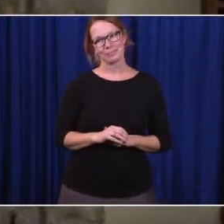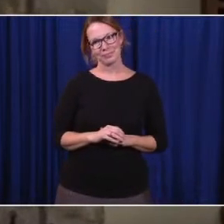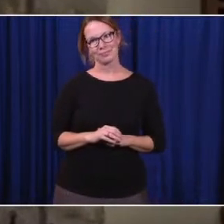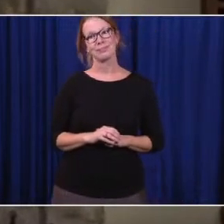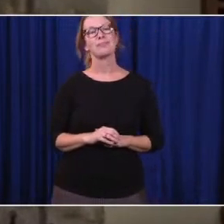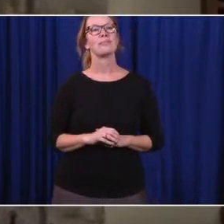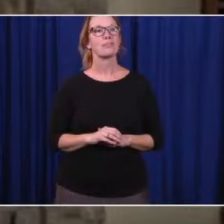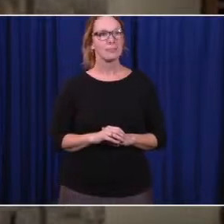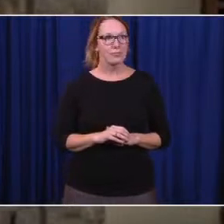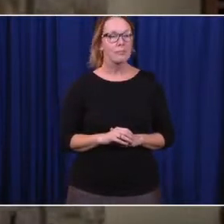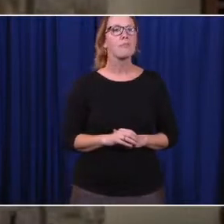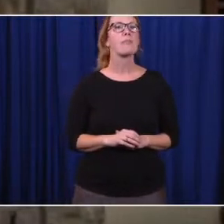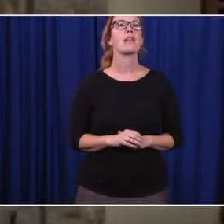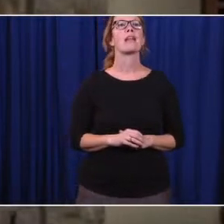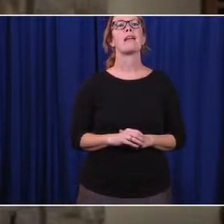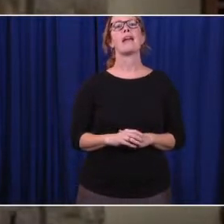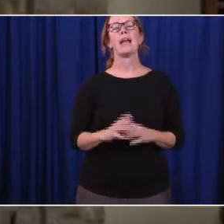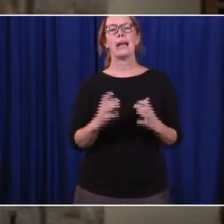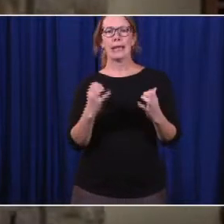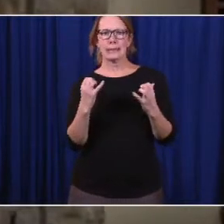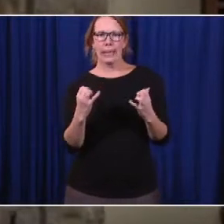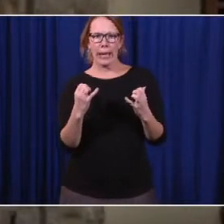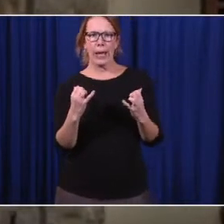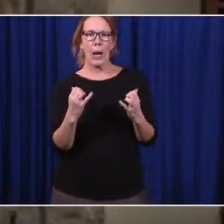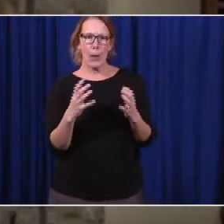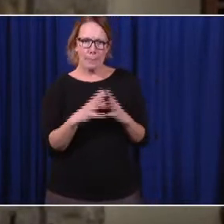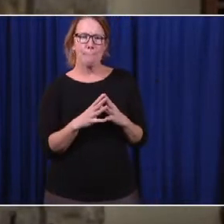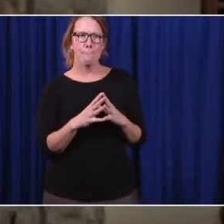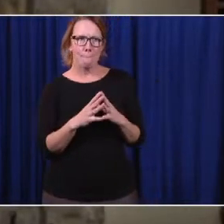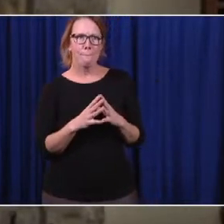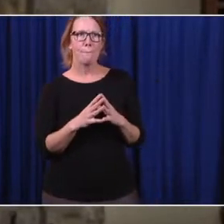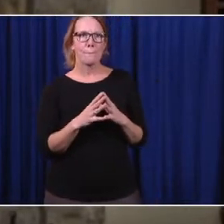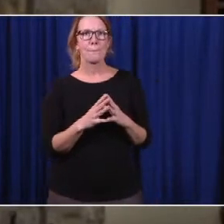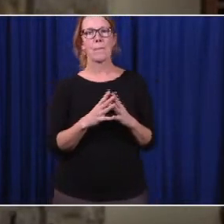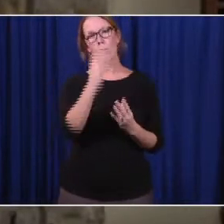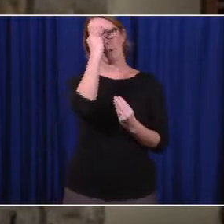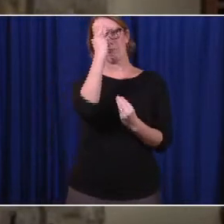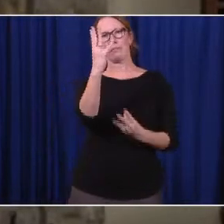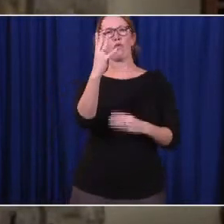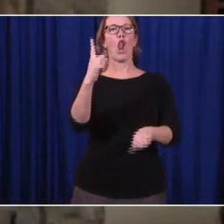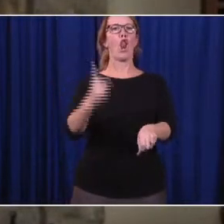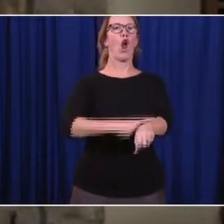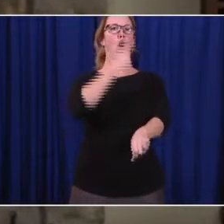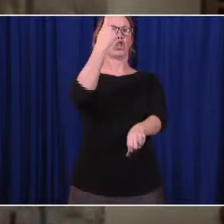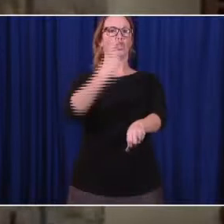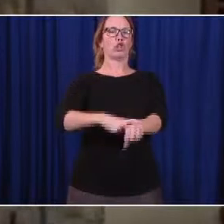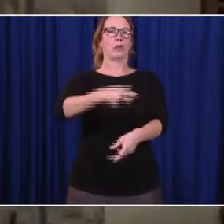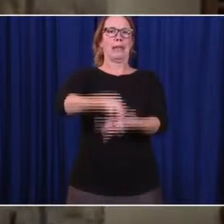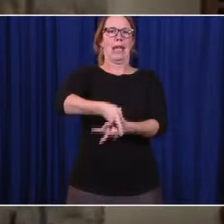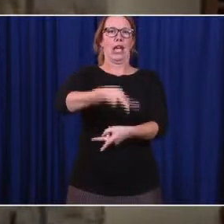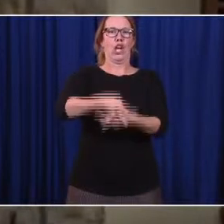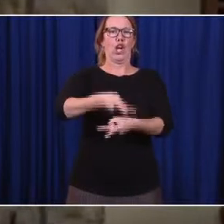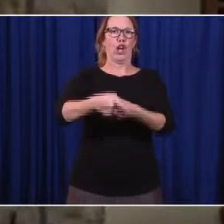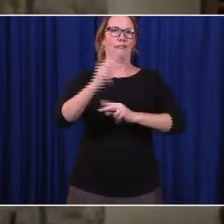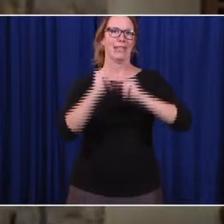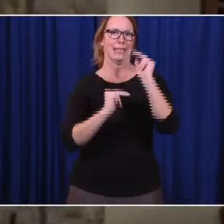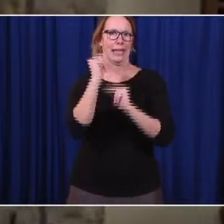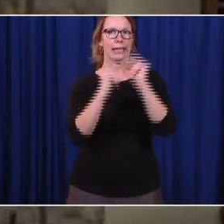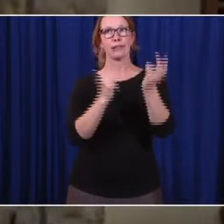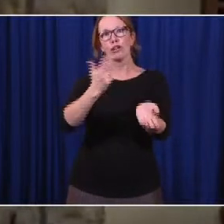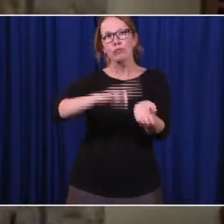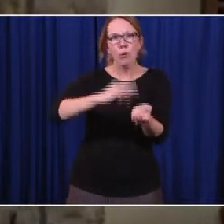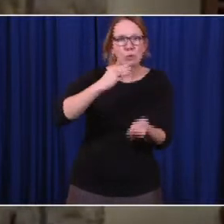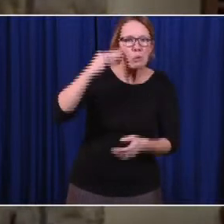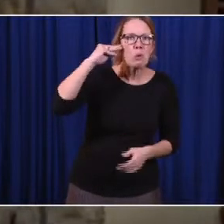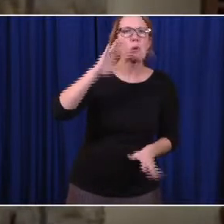We now want to give some insight on what it's like right now inside Ohio's long-term care facilities, our nursing homes, congregate settings.